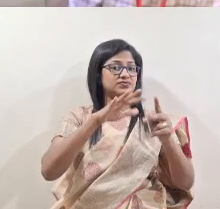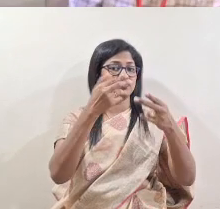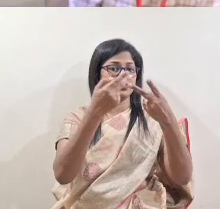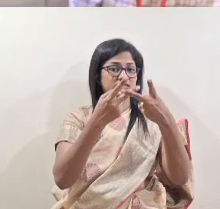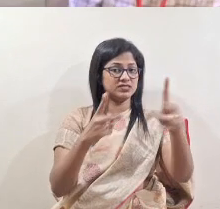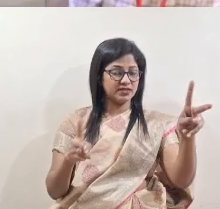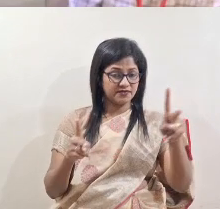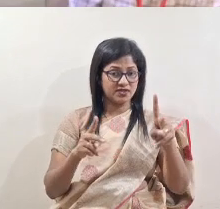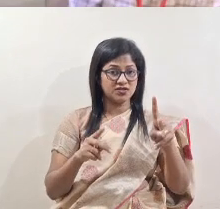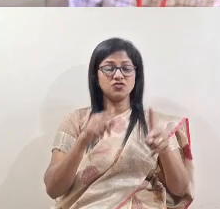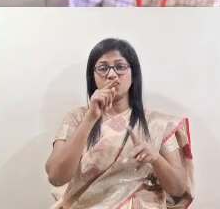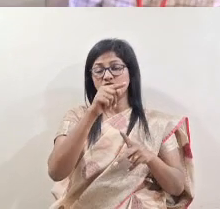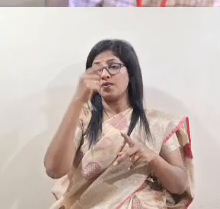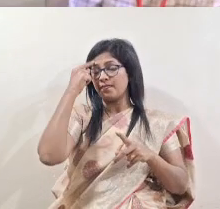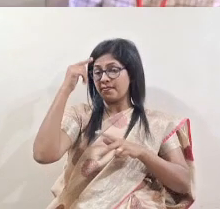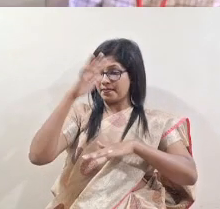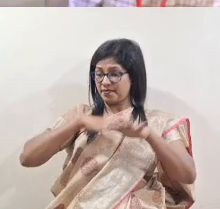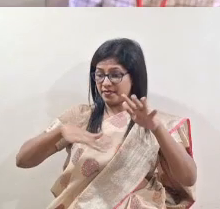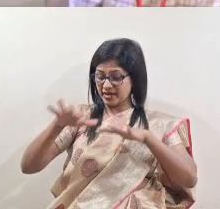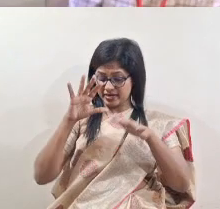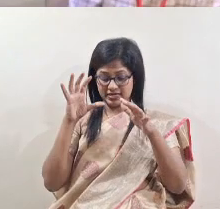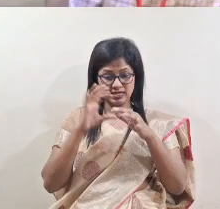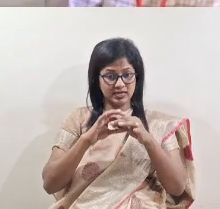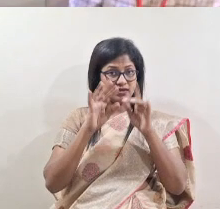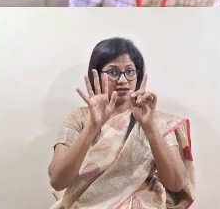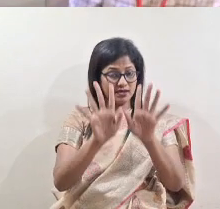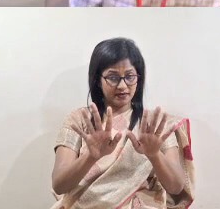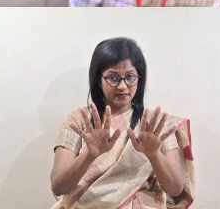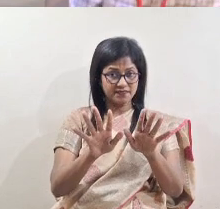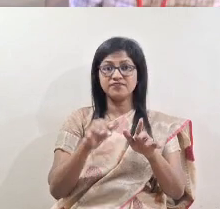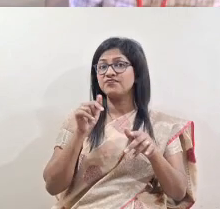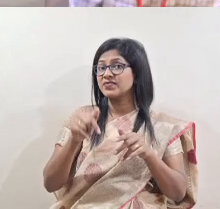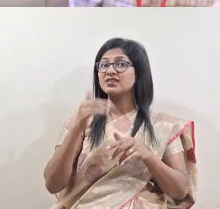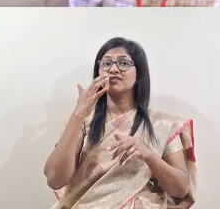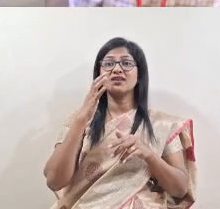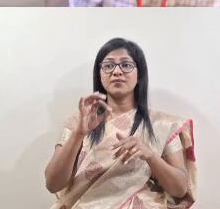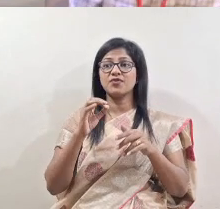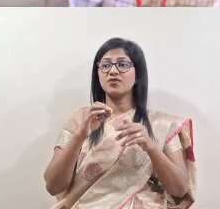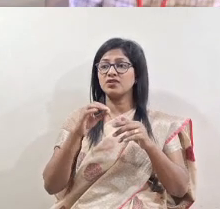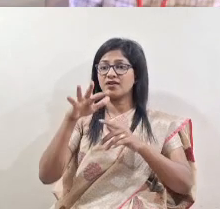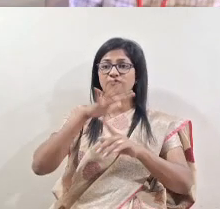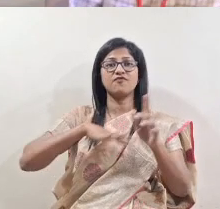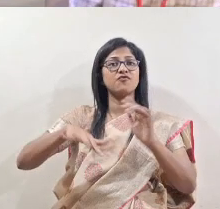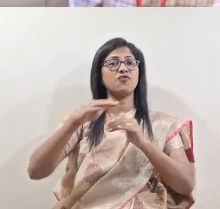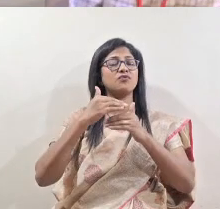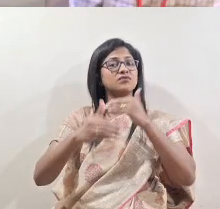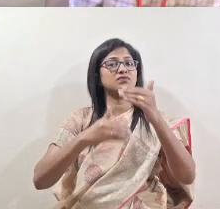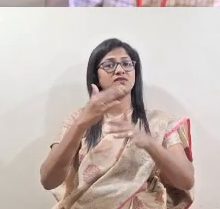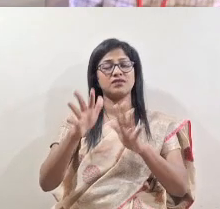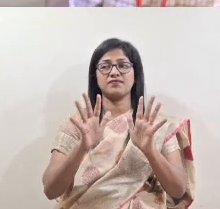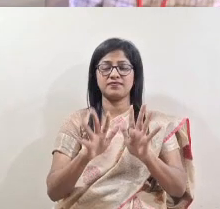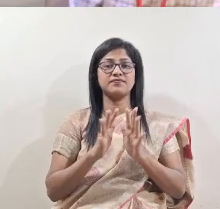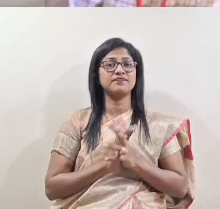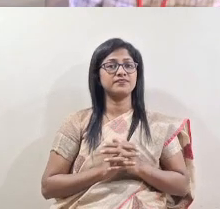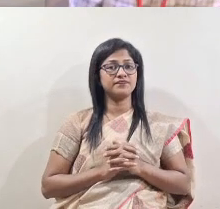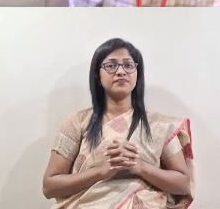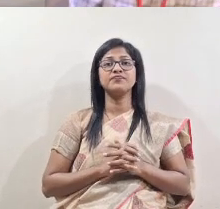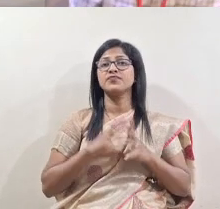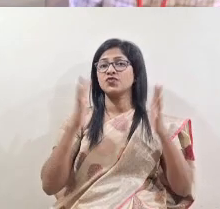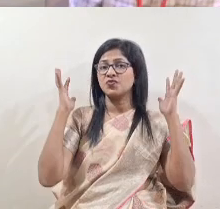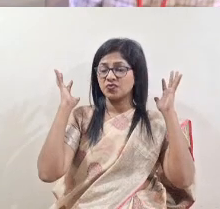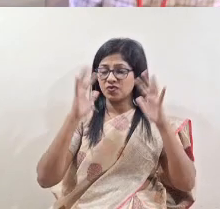to a different scenario? Yes. Are you also planning to do something about this? Because this also impedes flow. Yes. Suppose in a